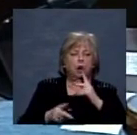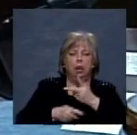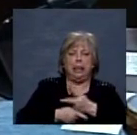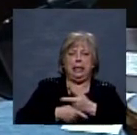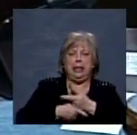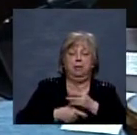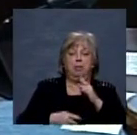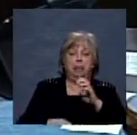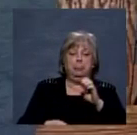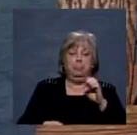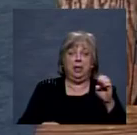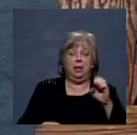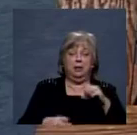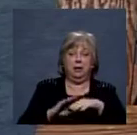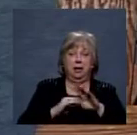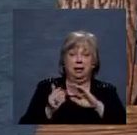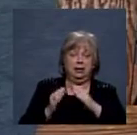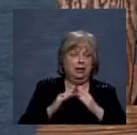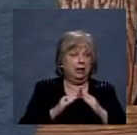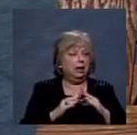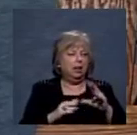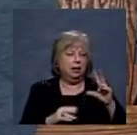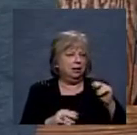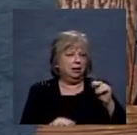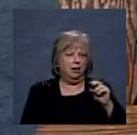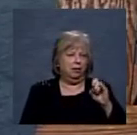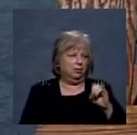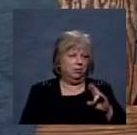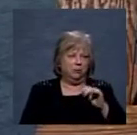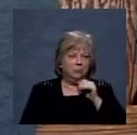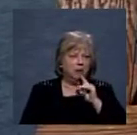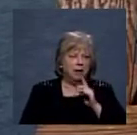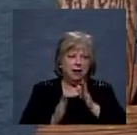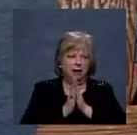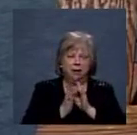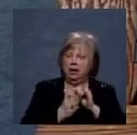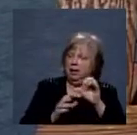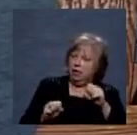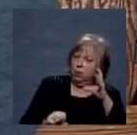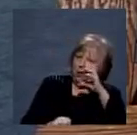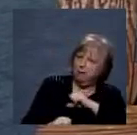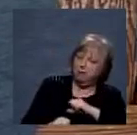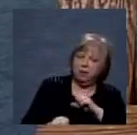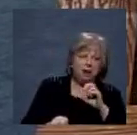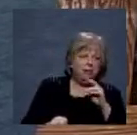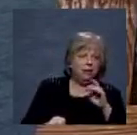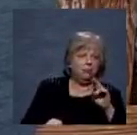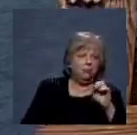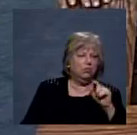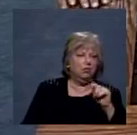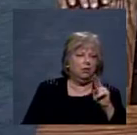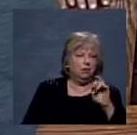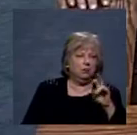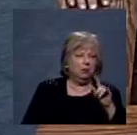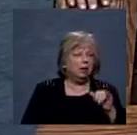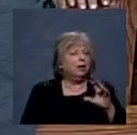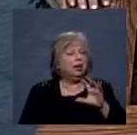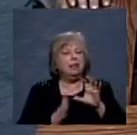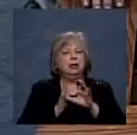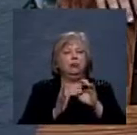in the city? In the city of Little Rock? No, sir, I have not asked that. Is there any estimation of that, Mr. Stuckey? The Central